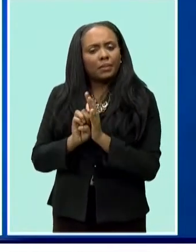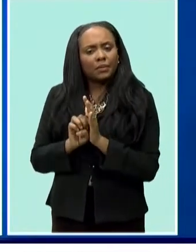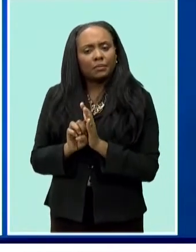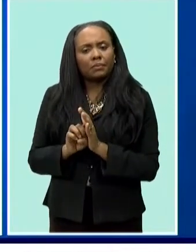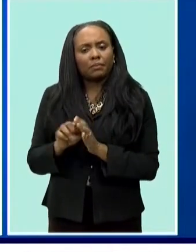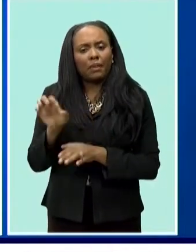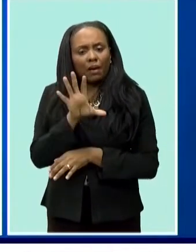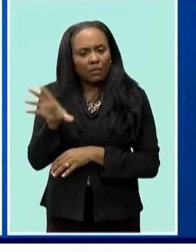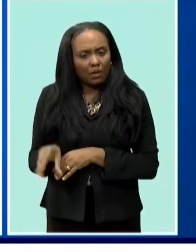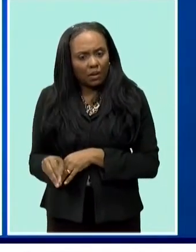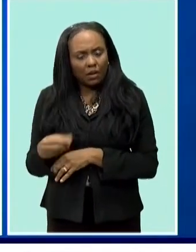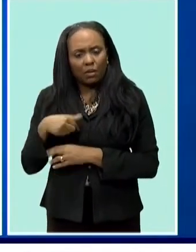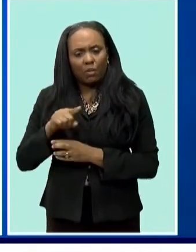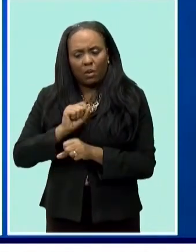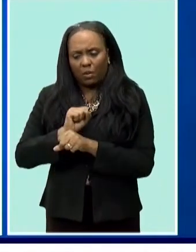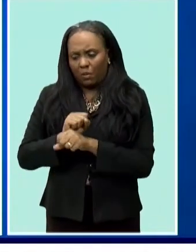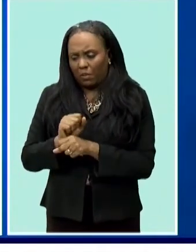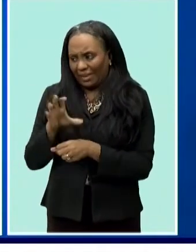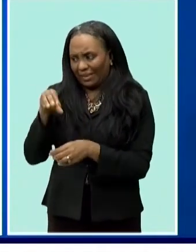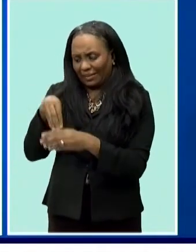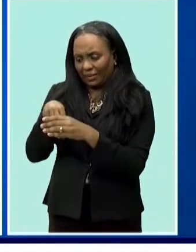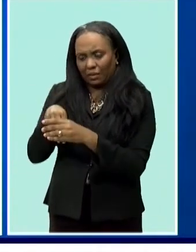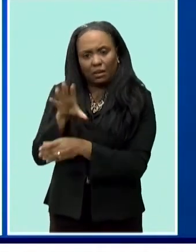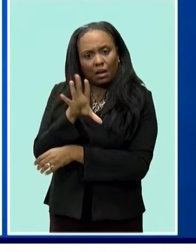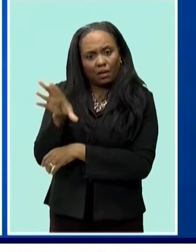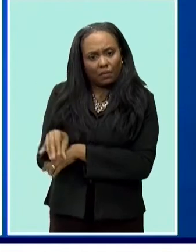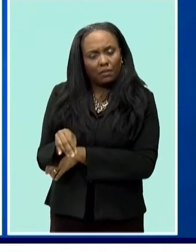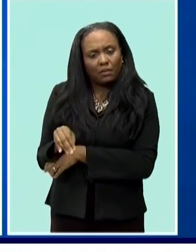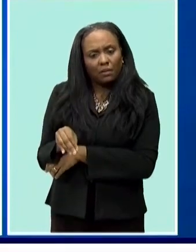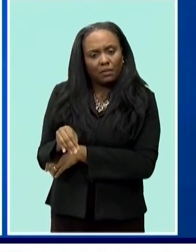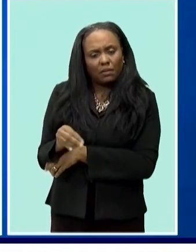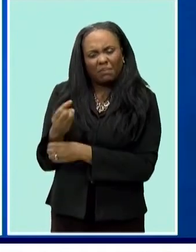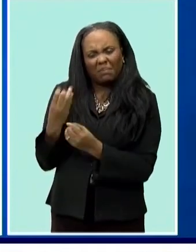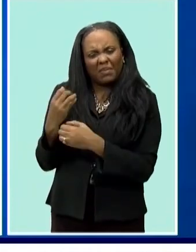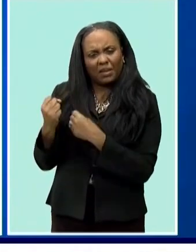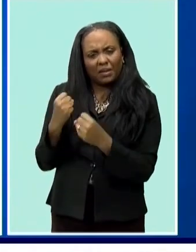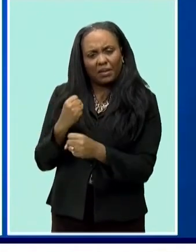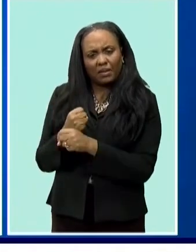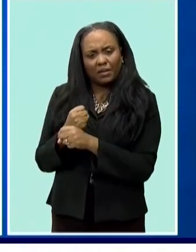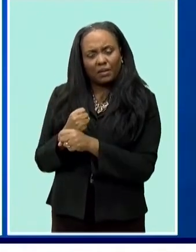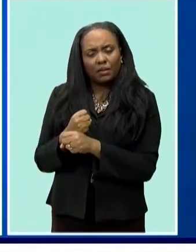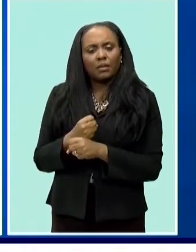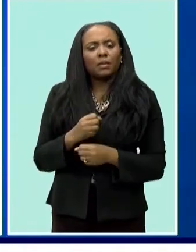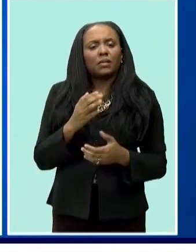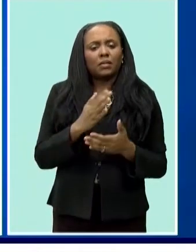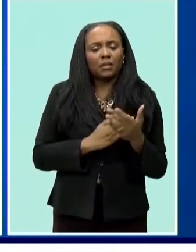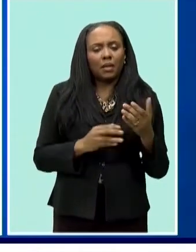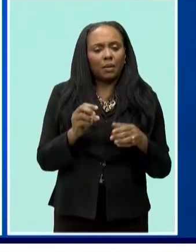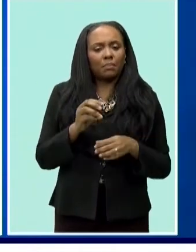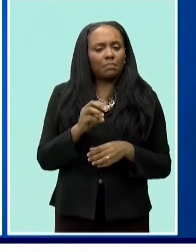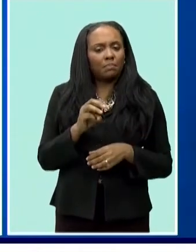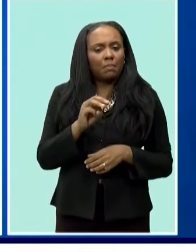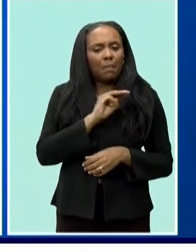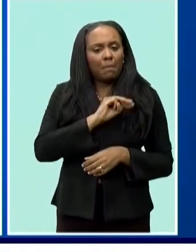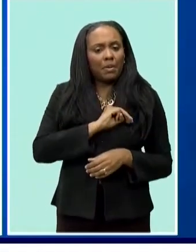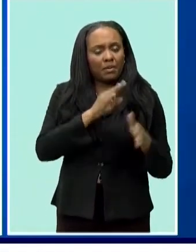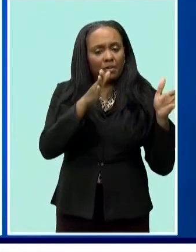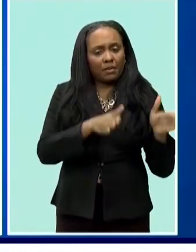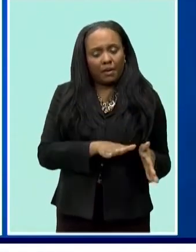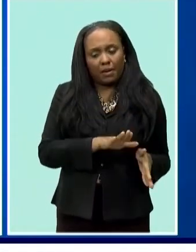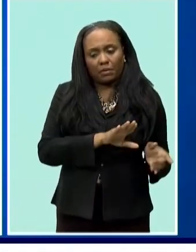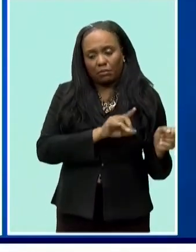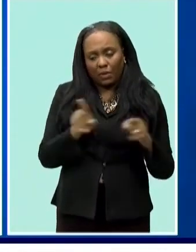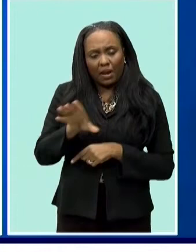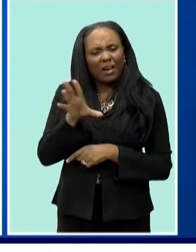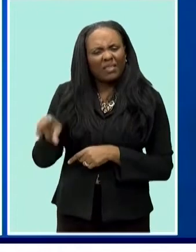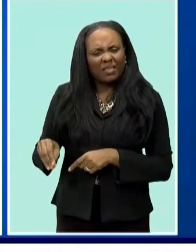had work in 7 countries. All started by North American missionaries. Right. But in the last 15 years, we've